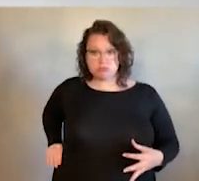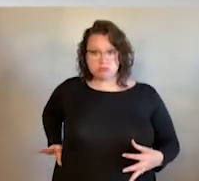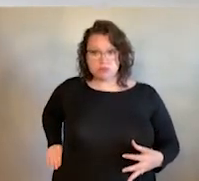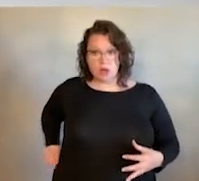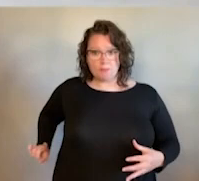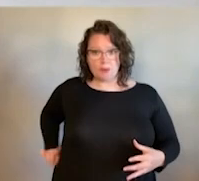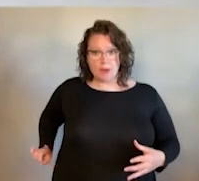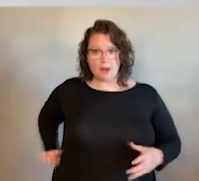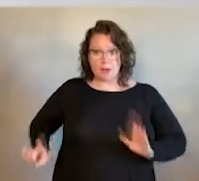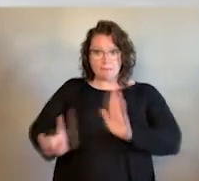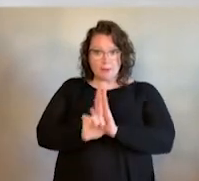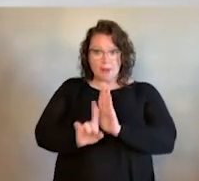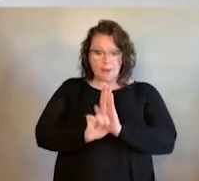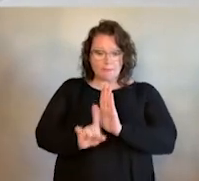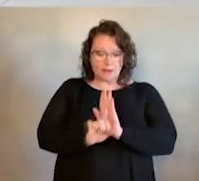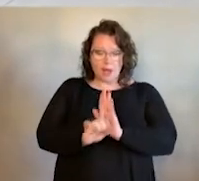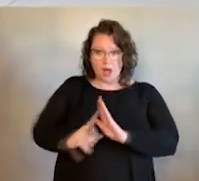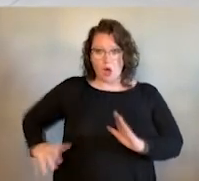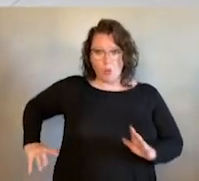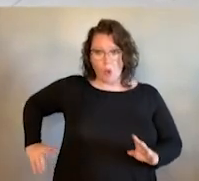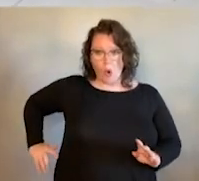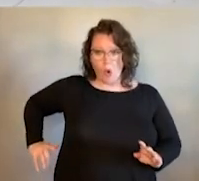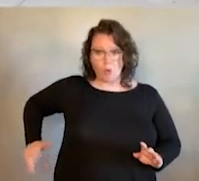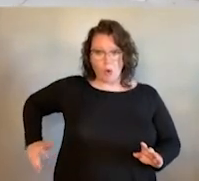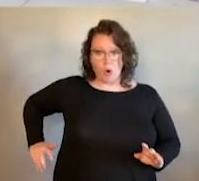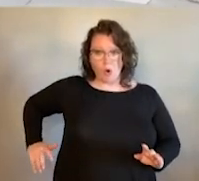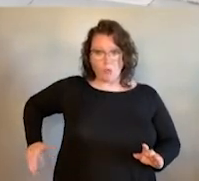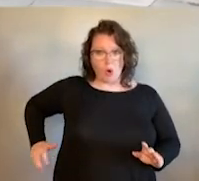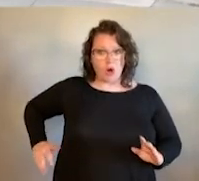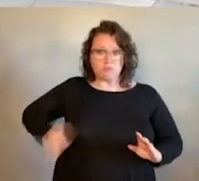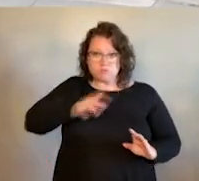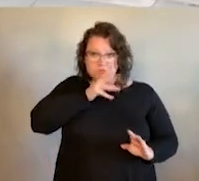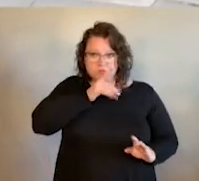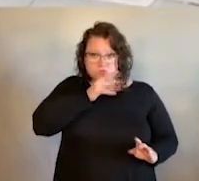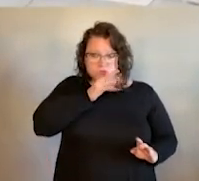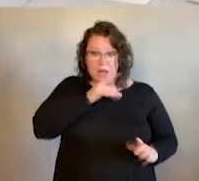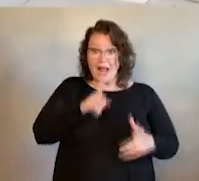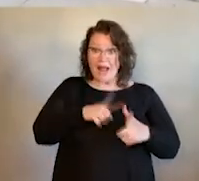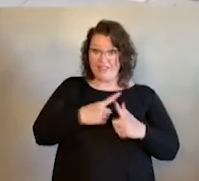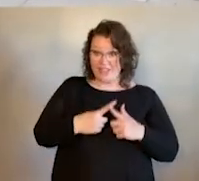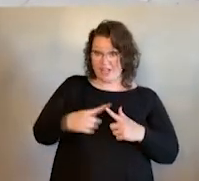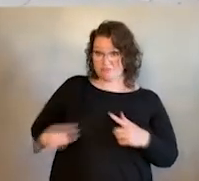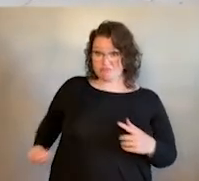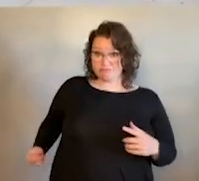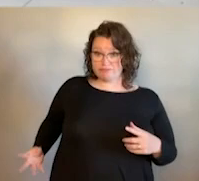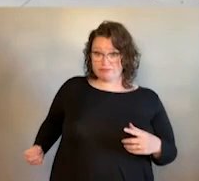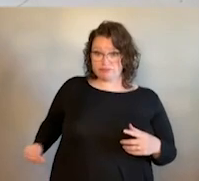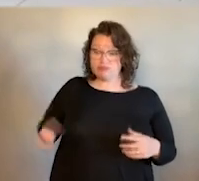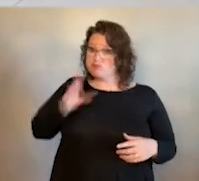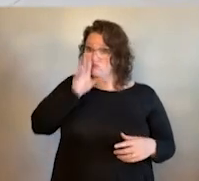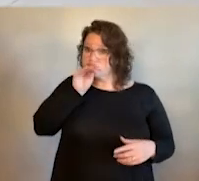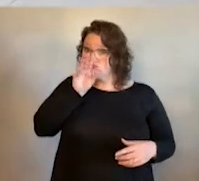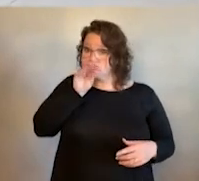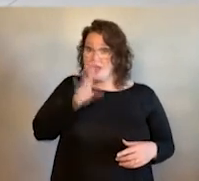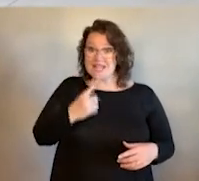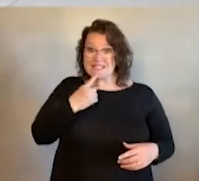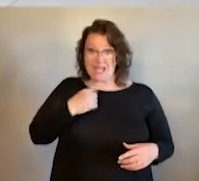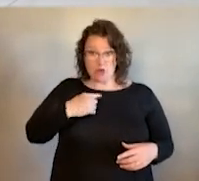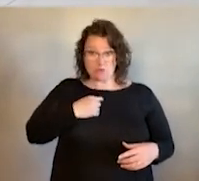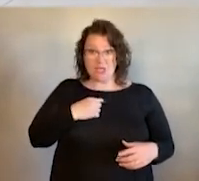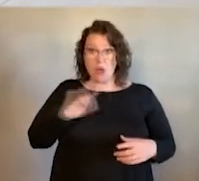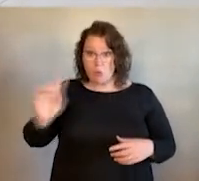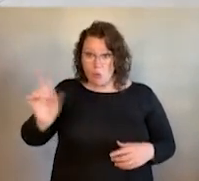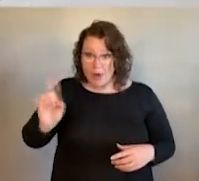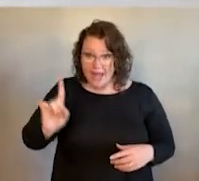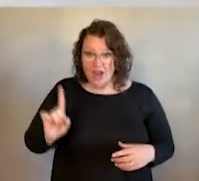off, it vibrates and makes a noise. And then it tells me where the fire is or the wreck and what it